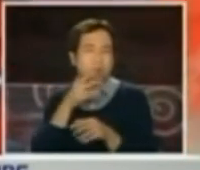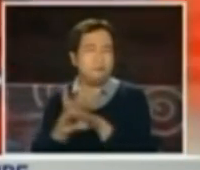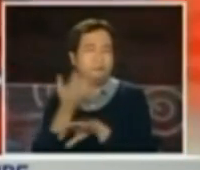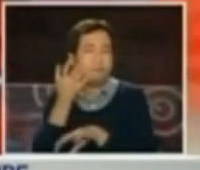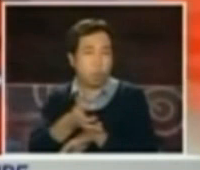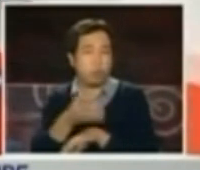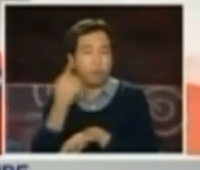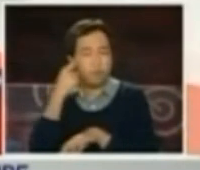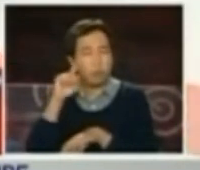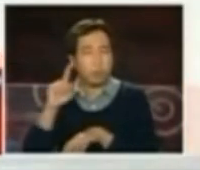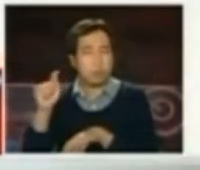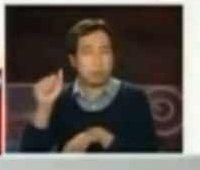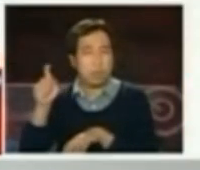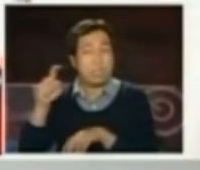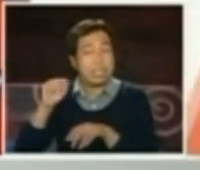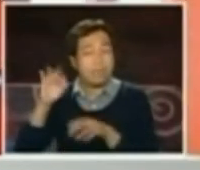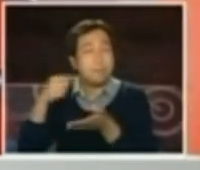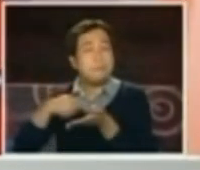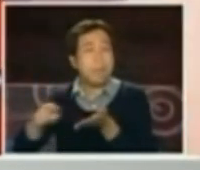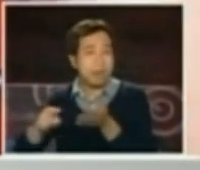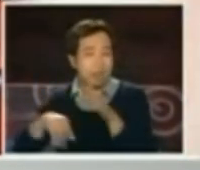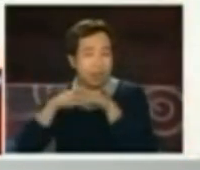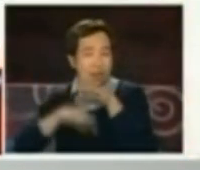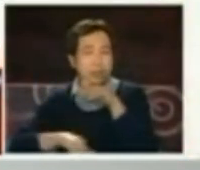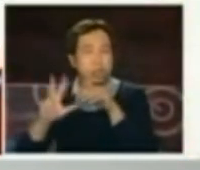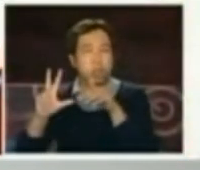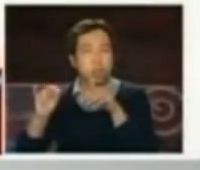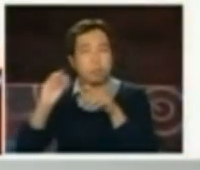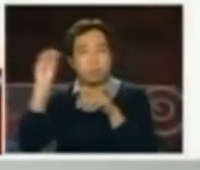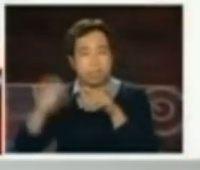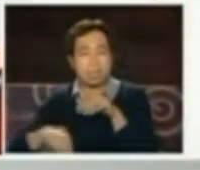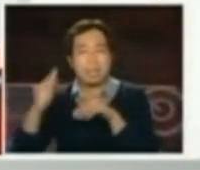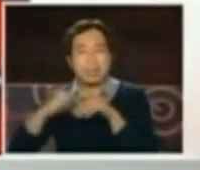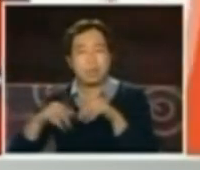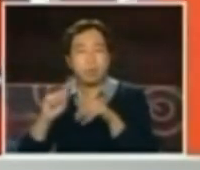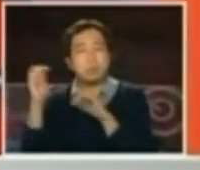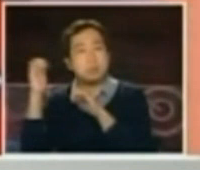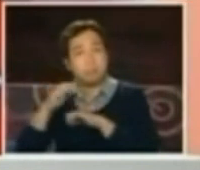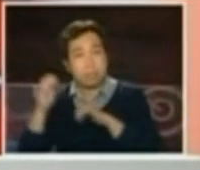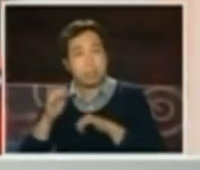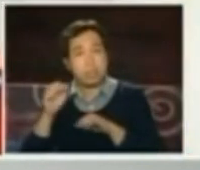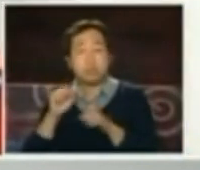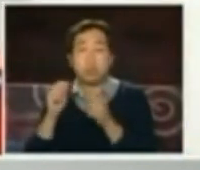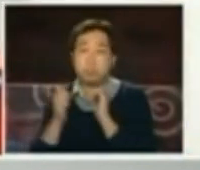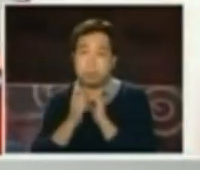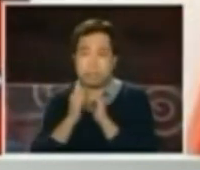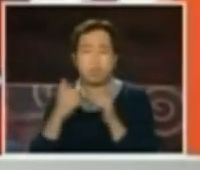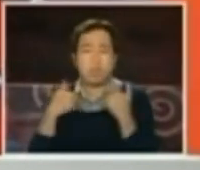pay, or you paid less than 30% of what you should have paid, right? There is presumption of fraud. And that's why in the U.S. you have a